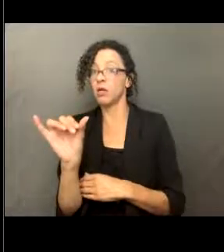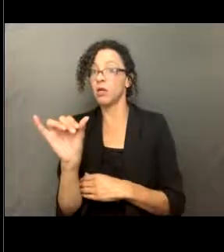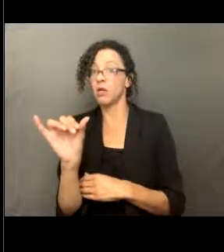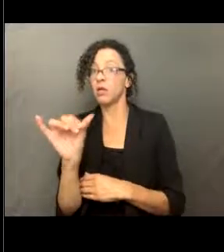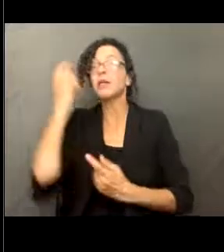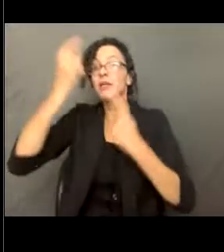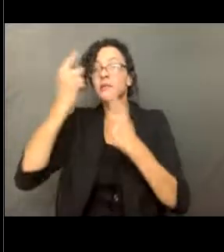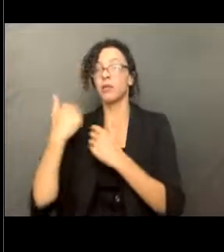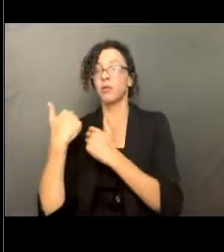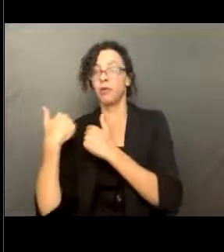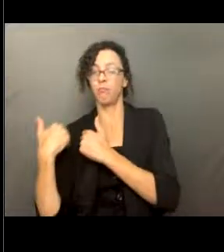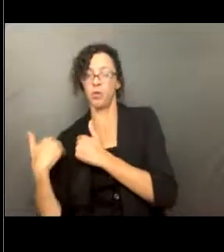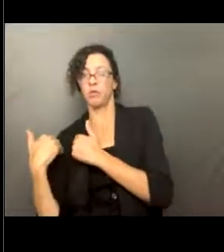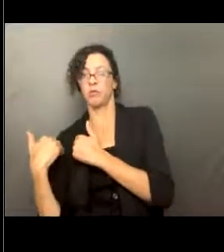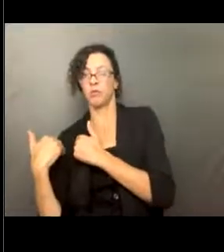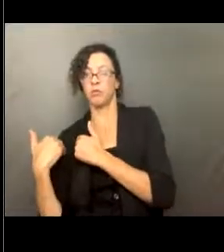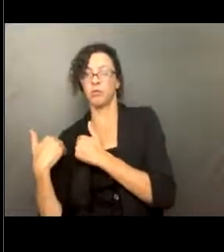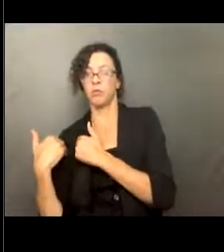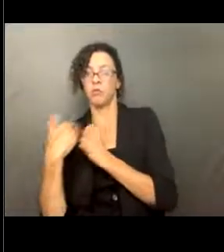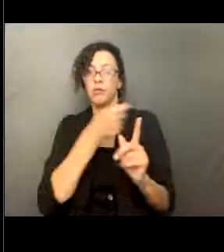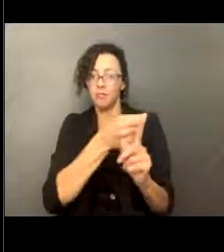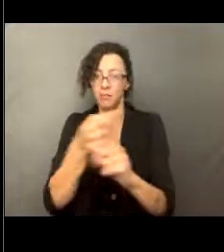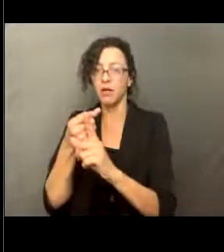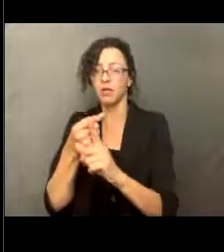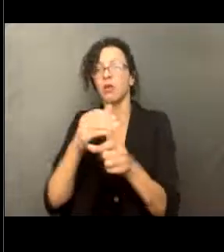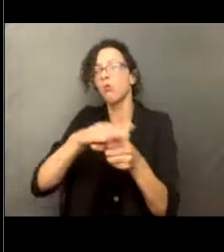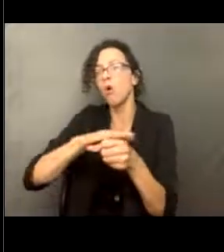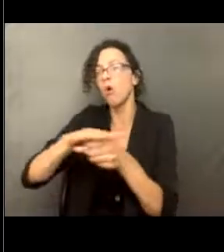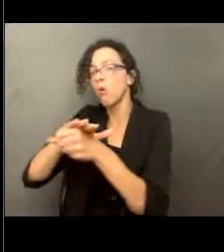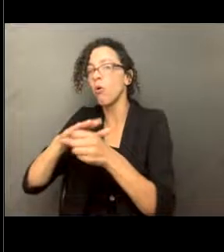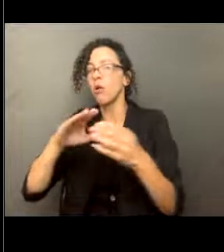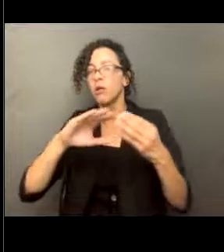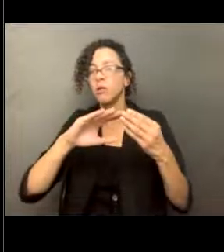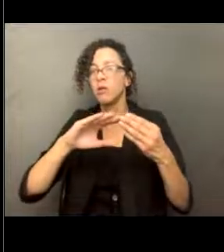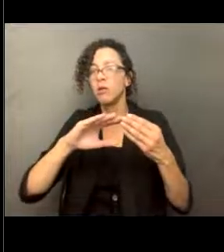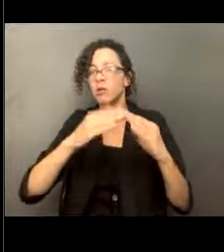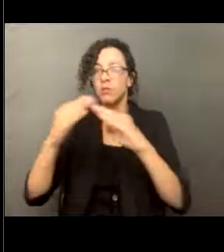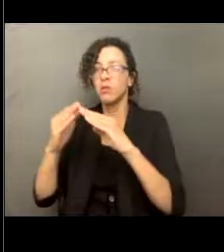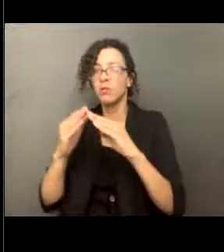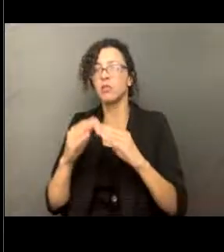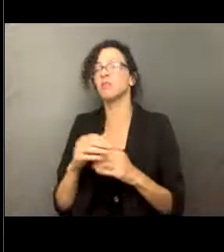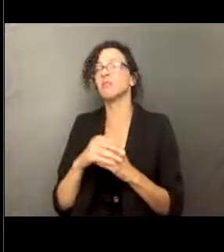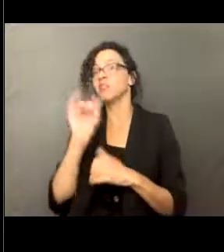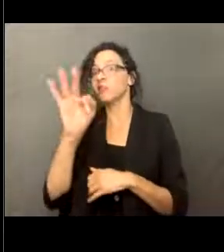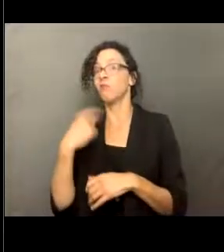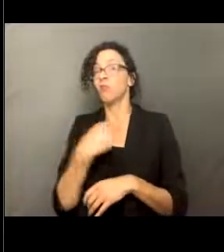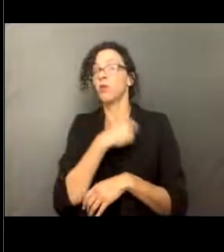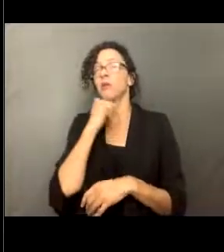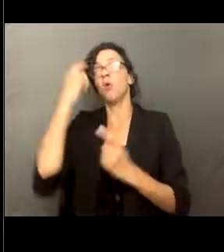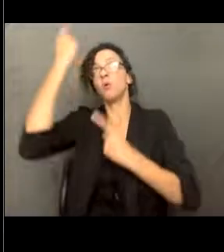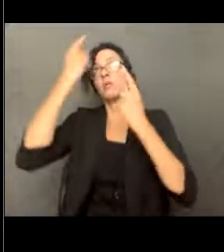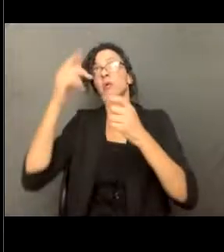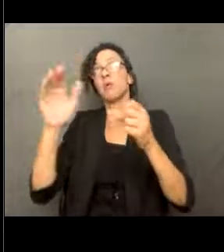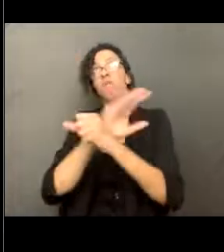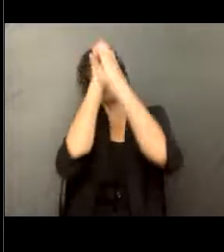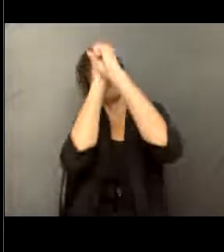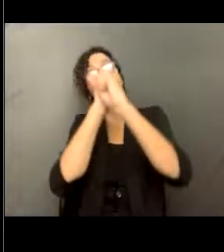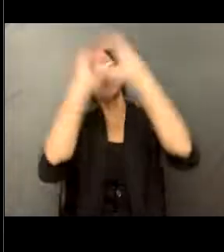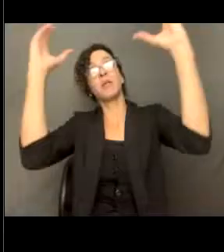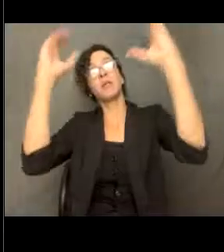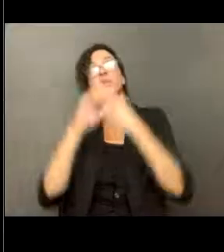local communities if we don't consider the full picture in terms of, okay, the trucks maybe are going to be using hydrogen, but if they're